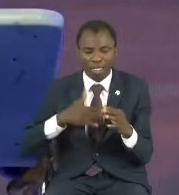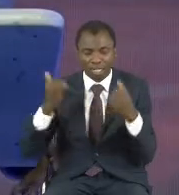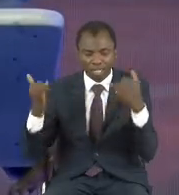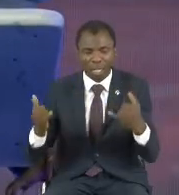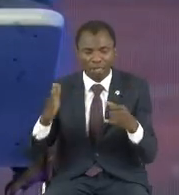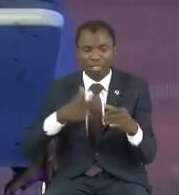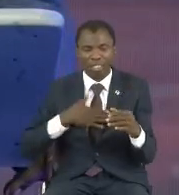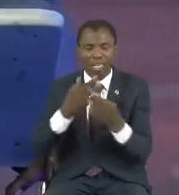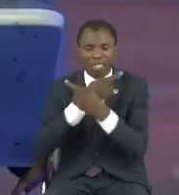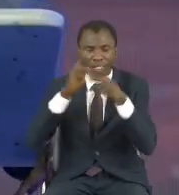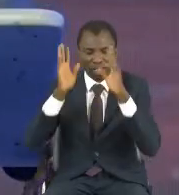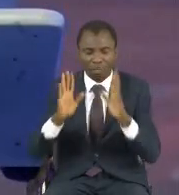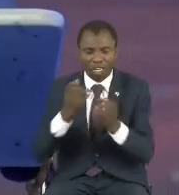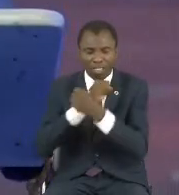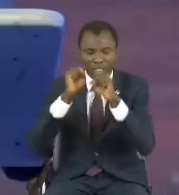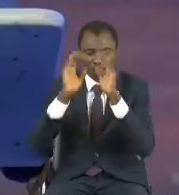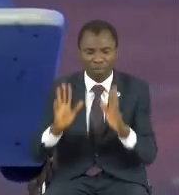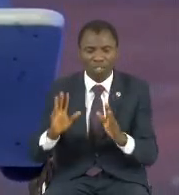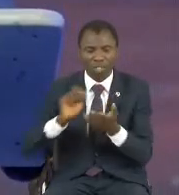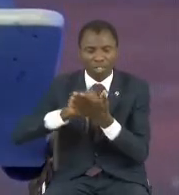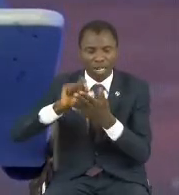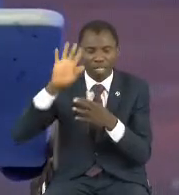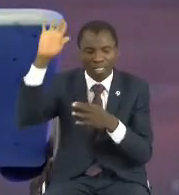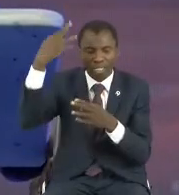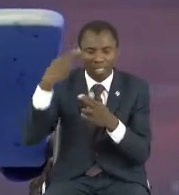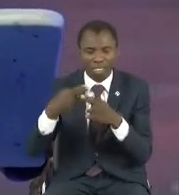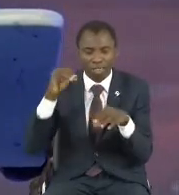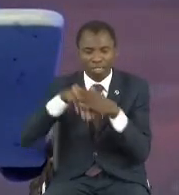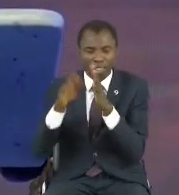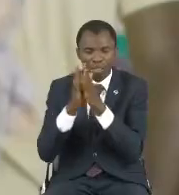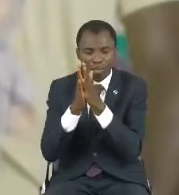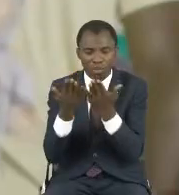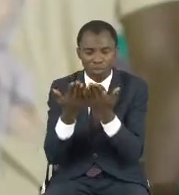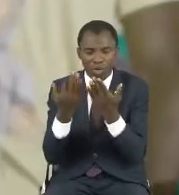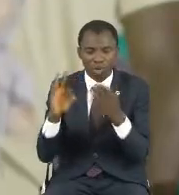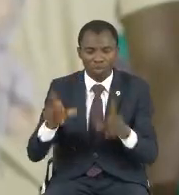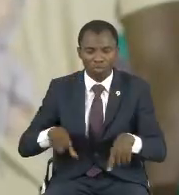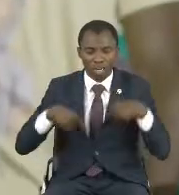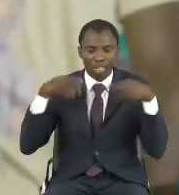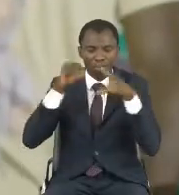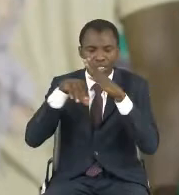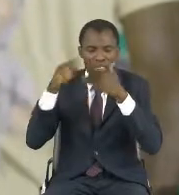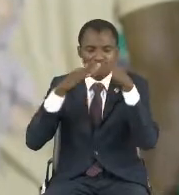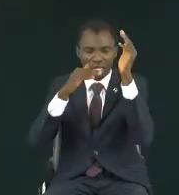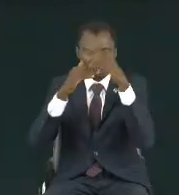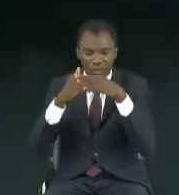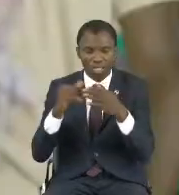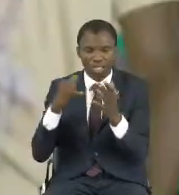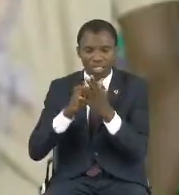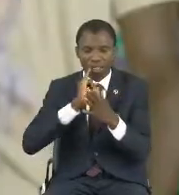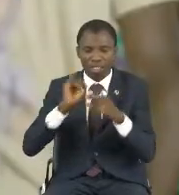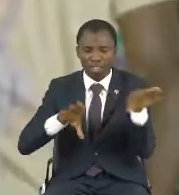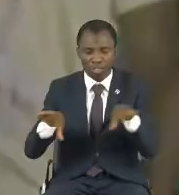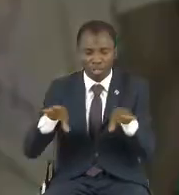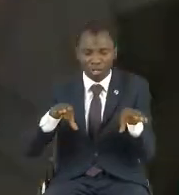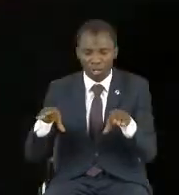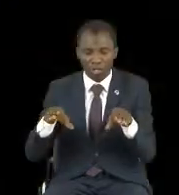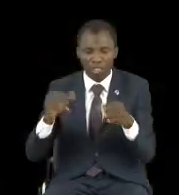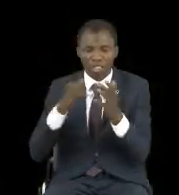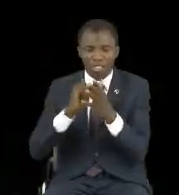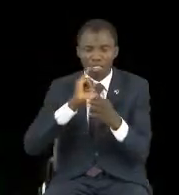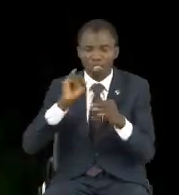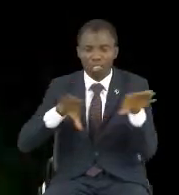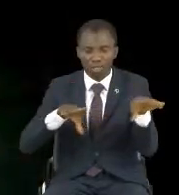write their names in the book of life in heaven. It is done. It is